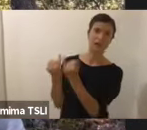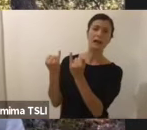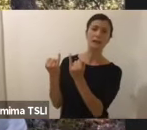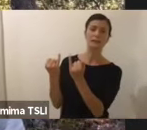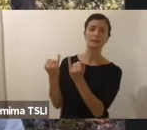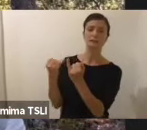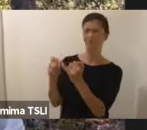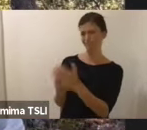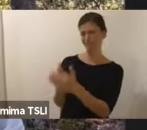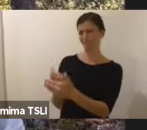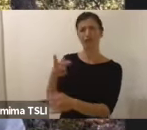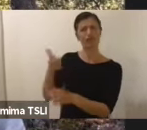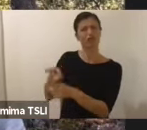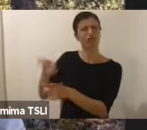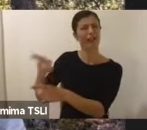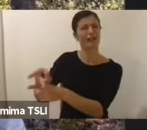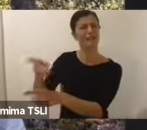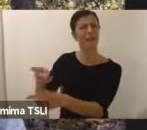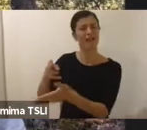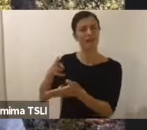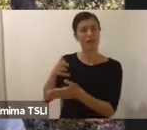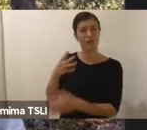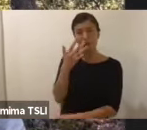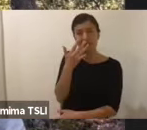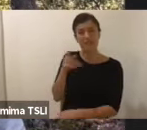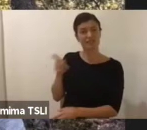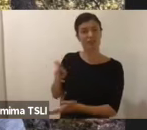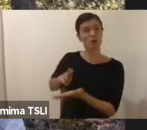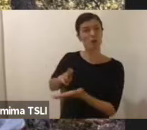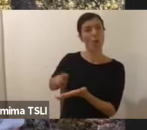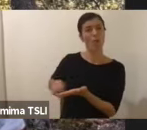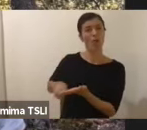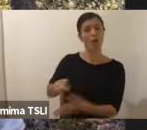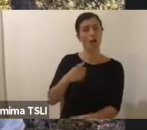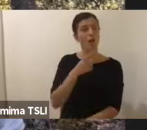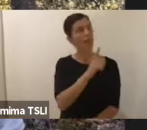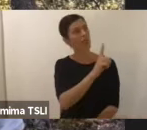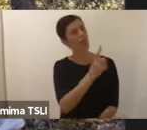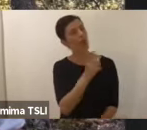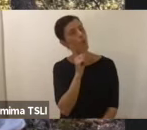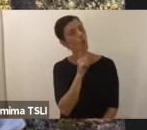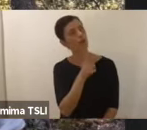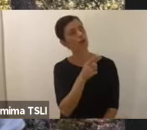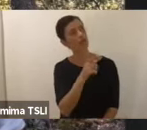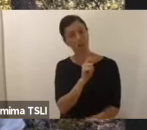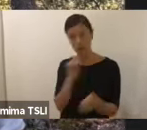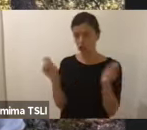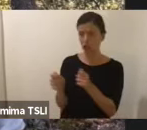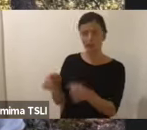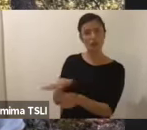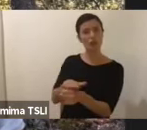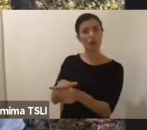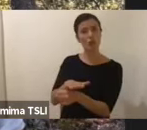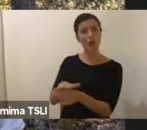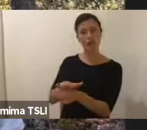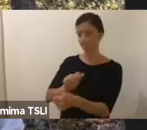but she turned this into something else and maybe it was something else maybe i was being beat up because i was white